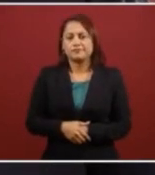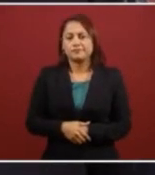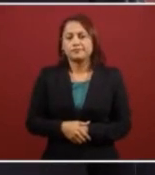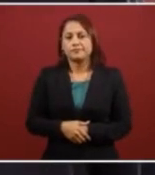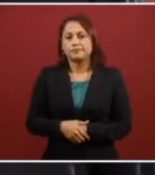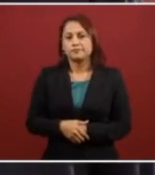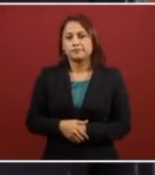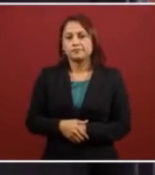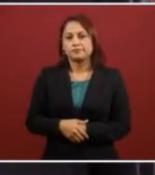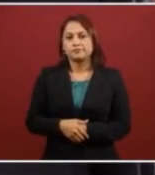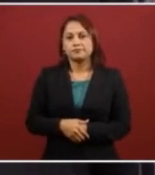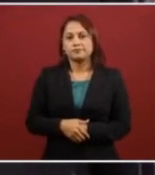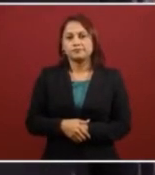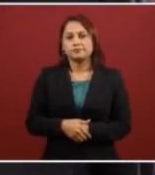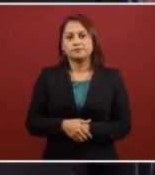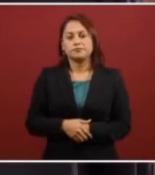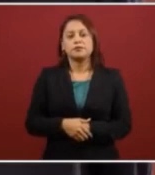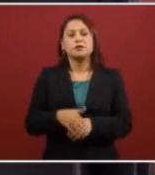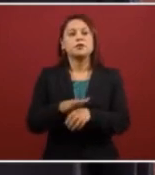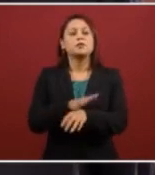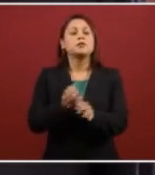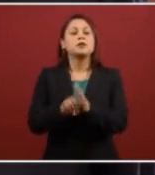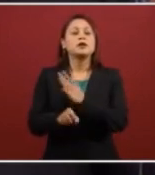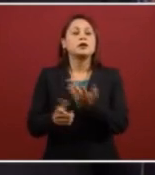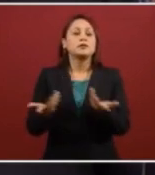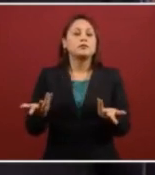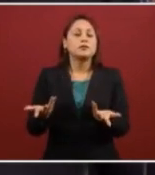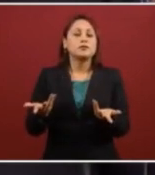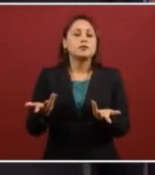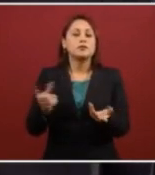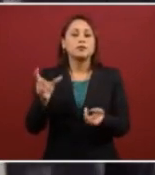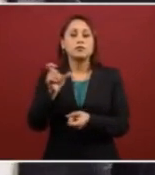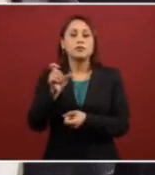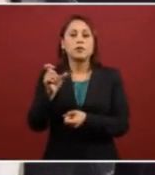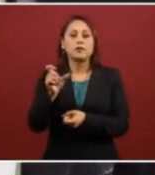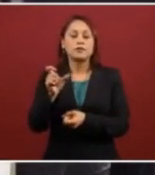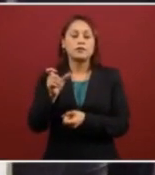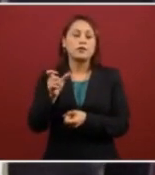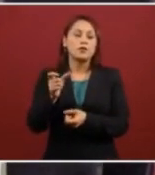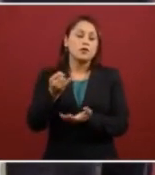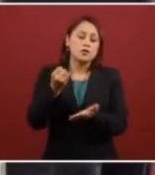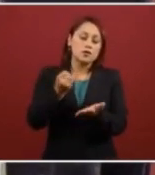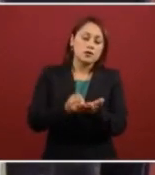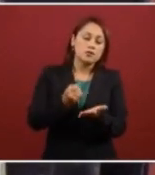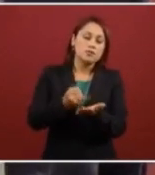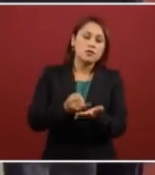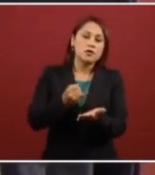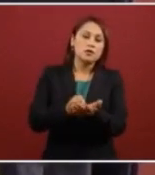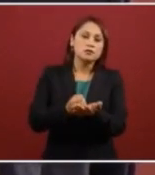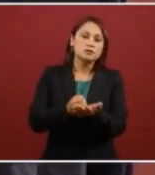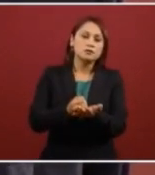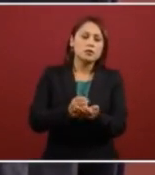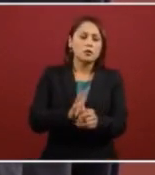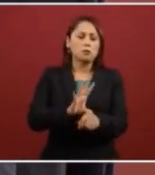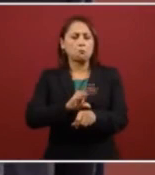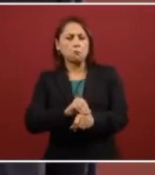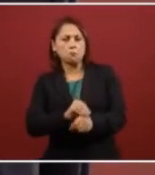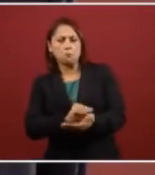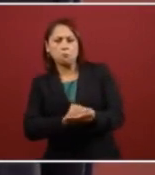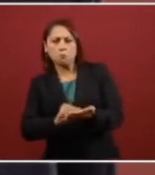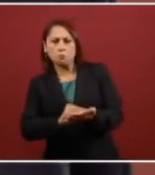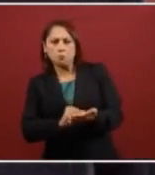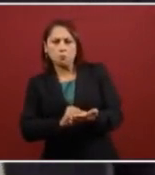se condonaran impuestos you would condone taxes, a empresas or that companies o would get,